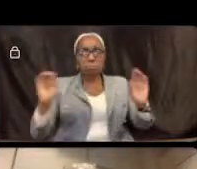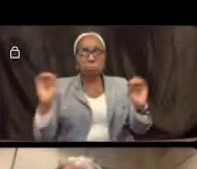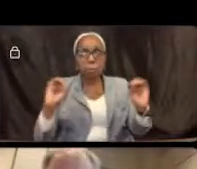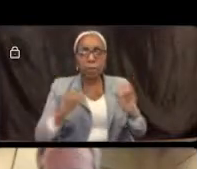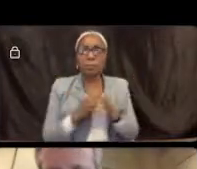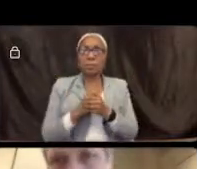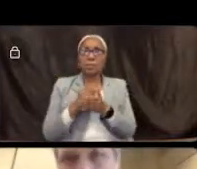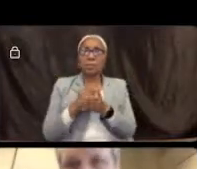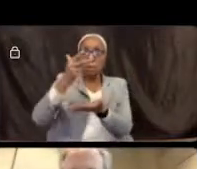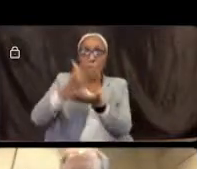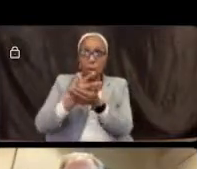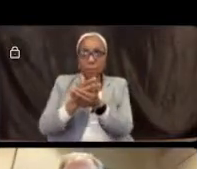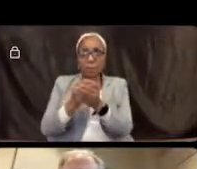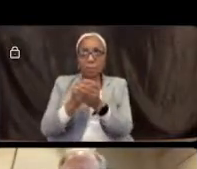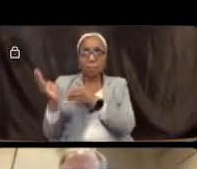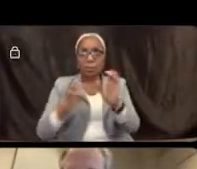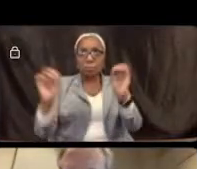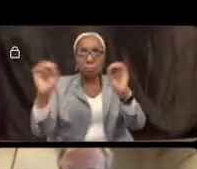plan.